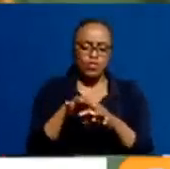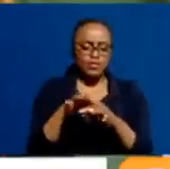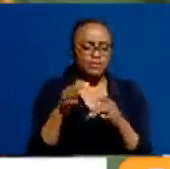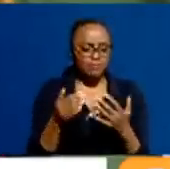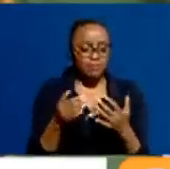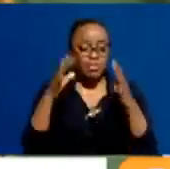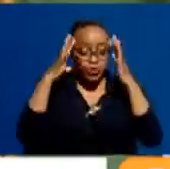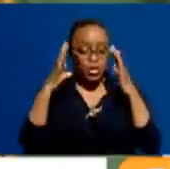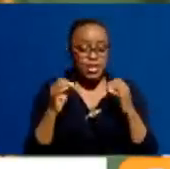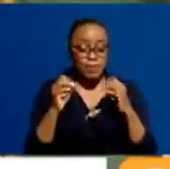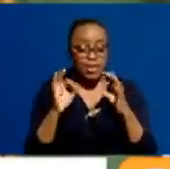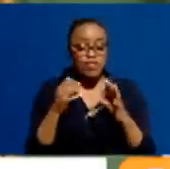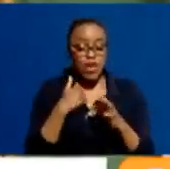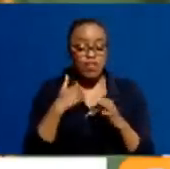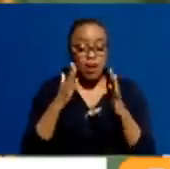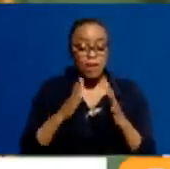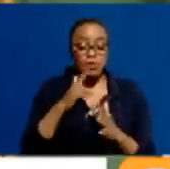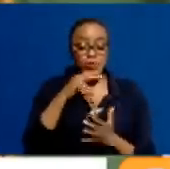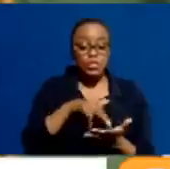to determining whether a candidate